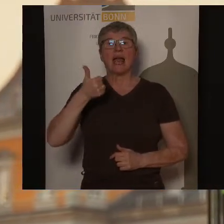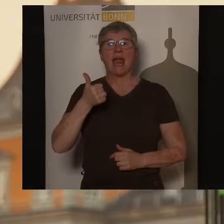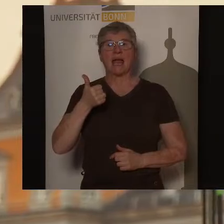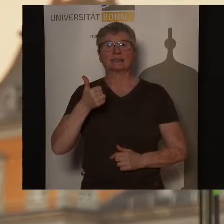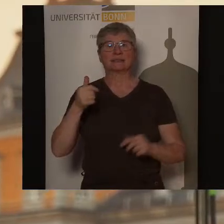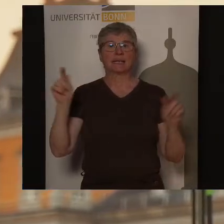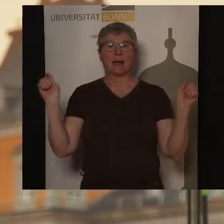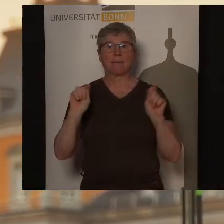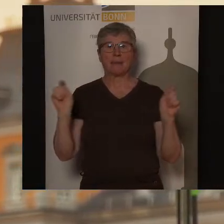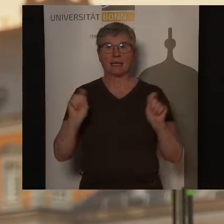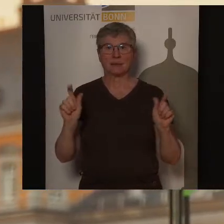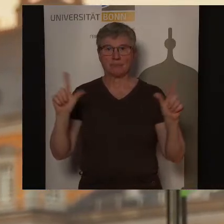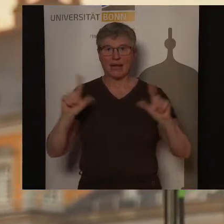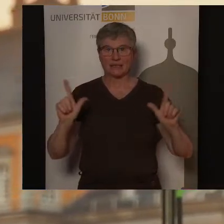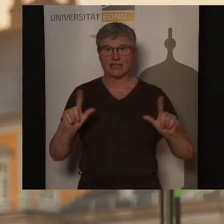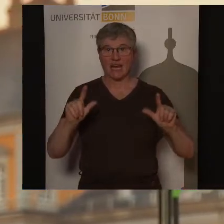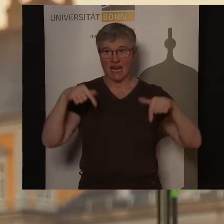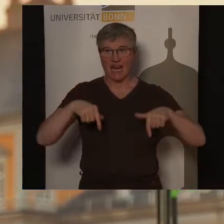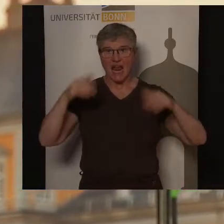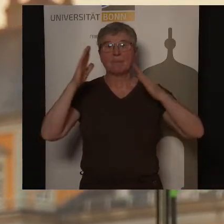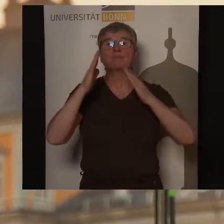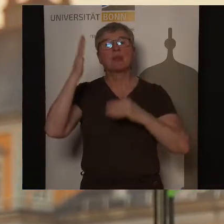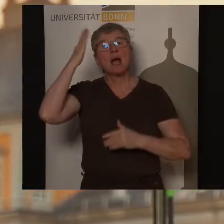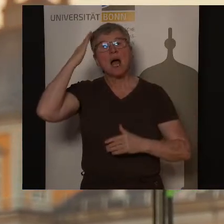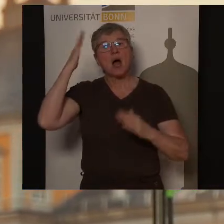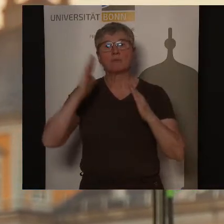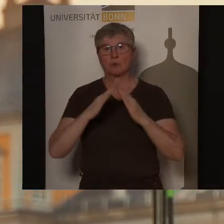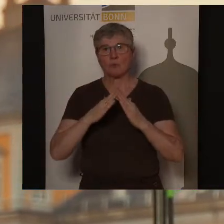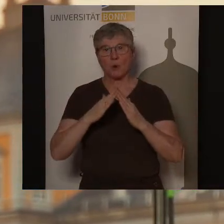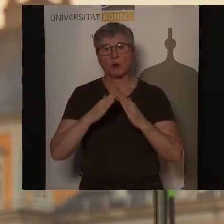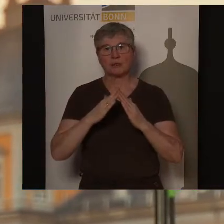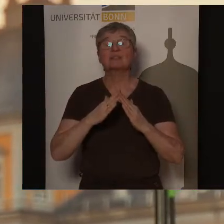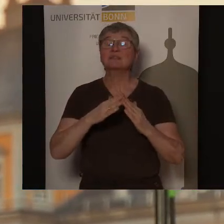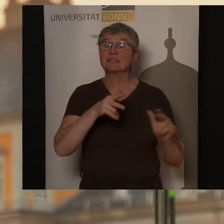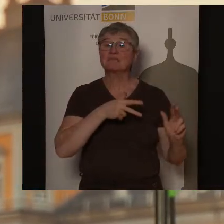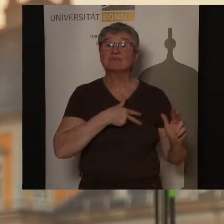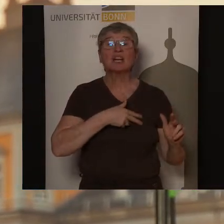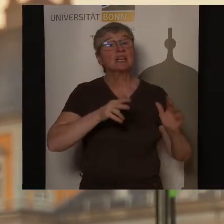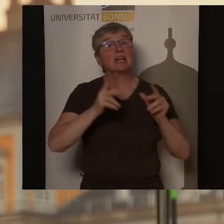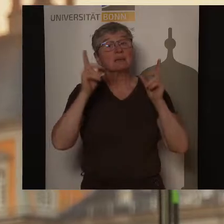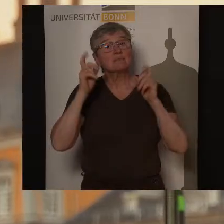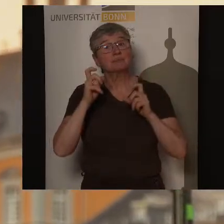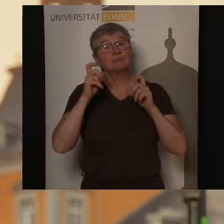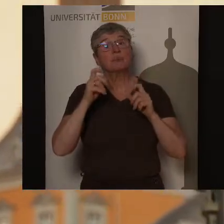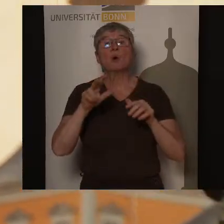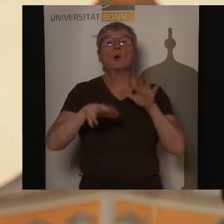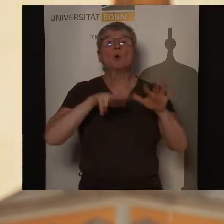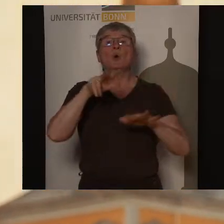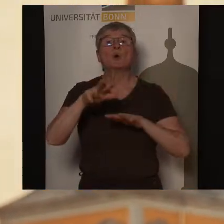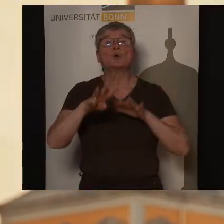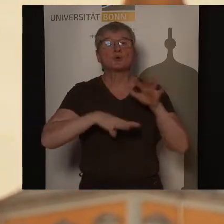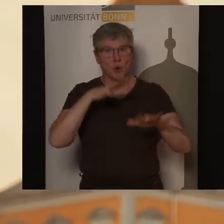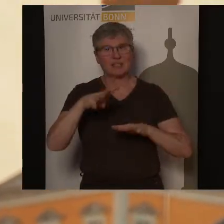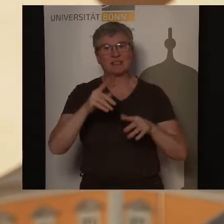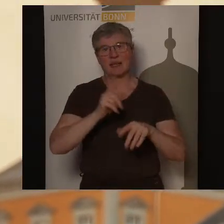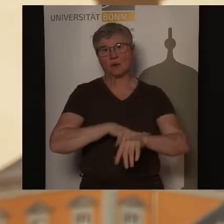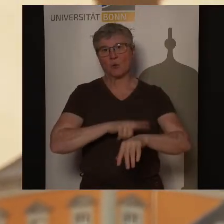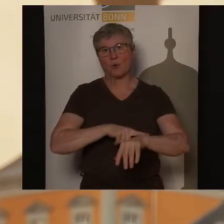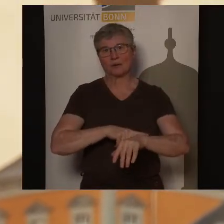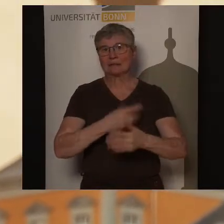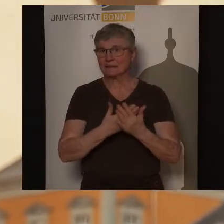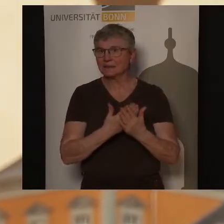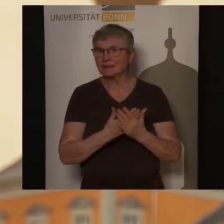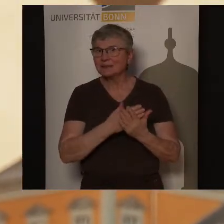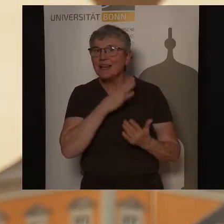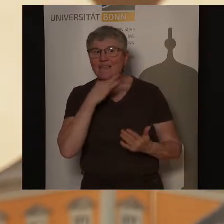p.m., our first semester party kicks off, or rather you can get in, and it kicks off at 7